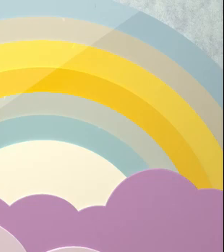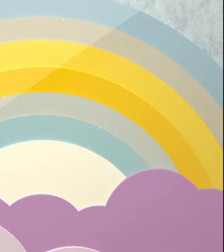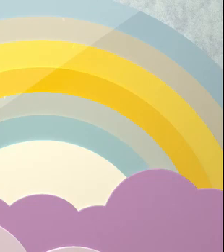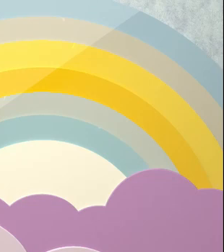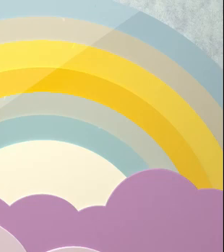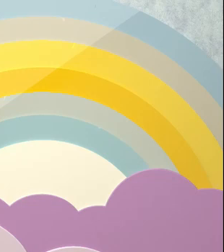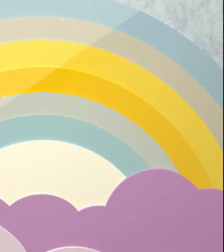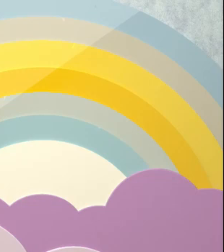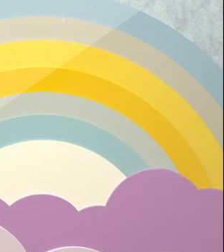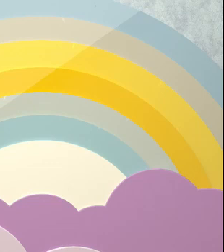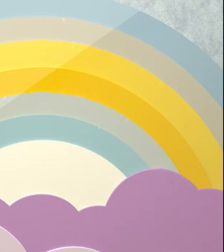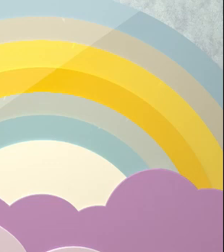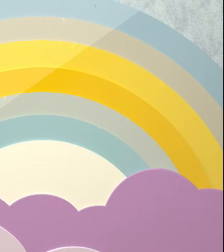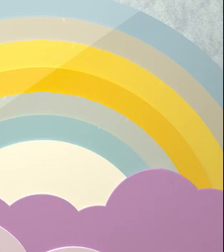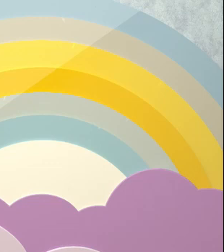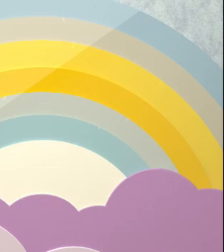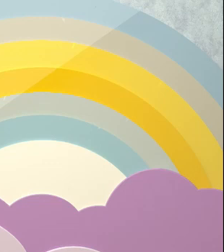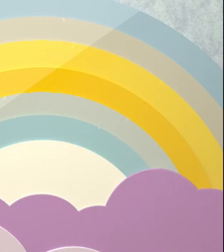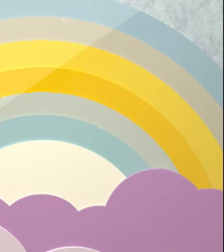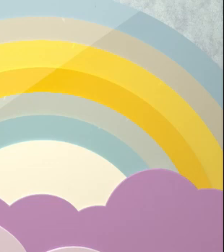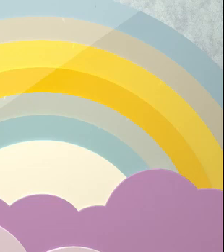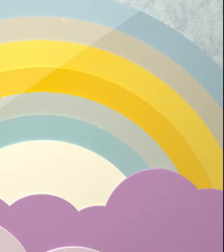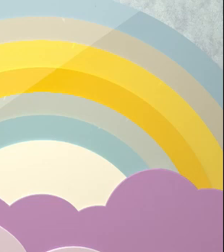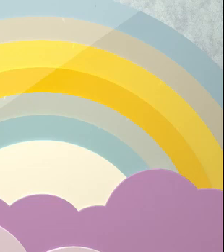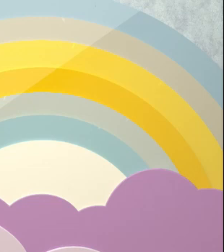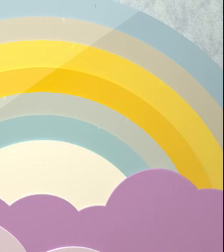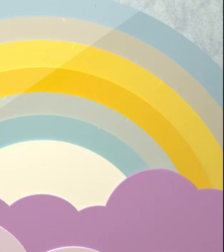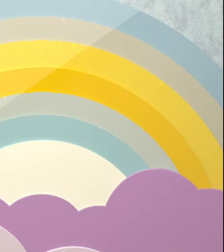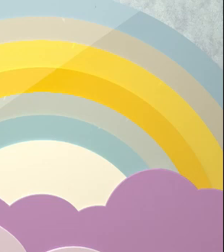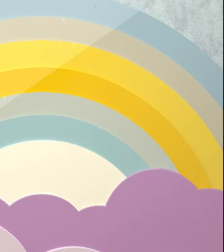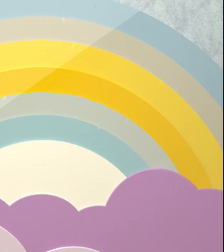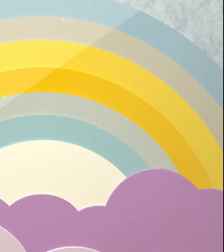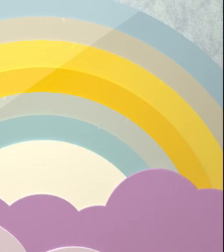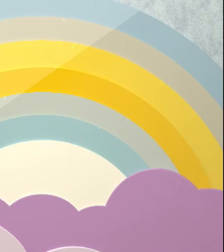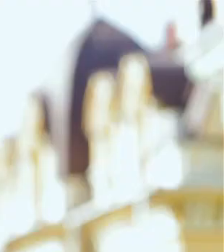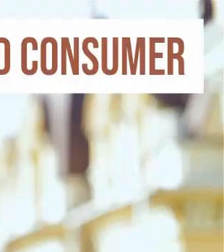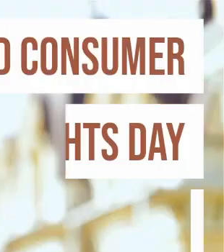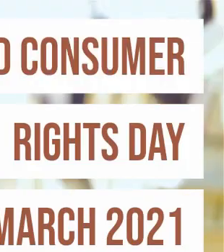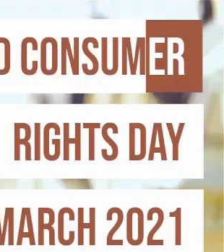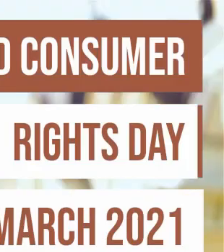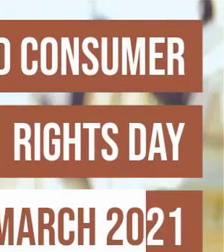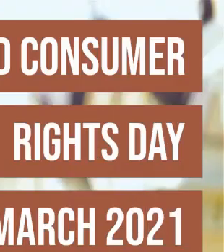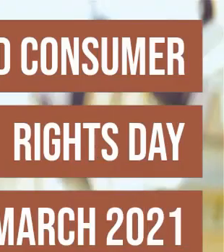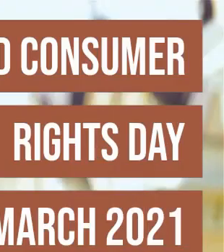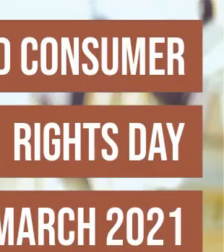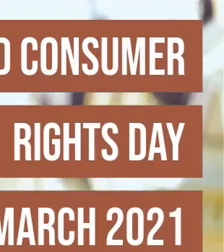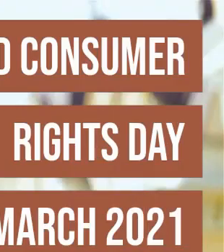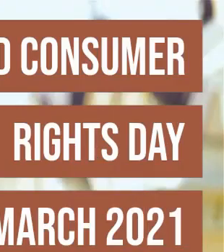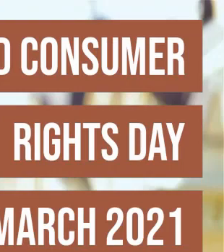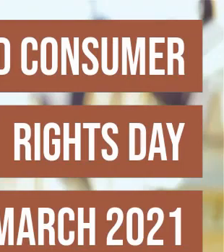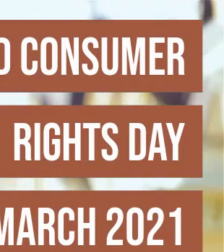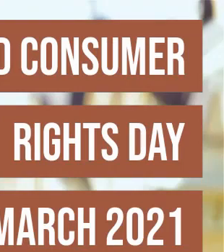invest in your future. Whose future? Your future.